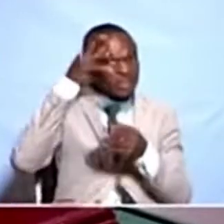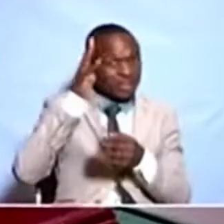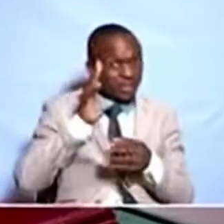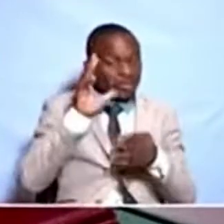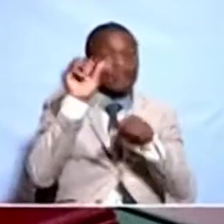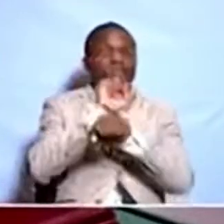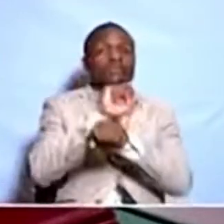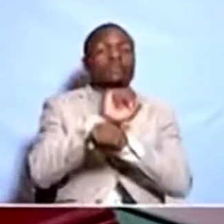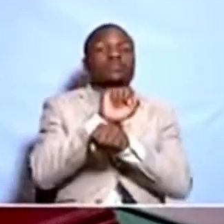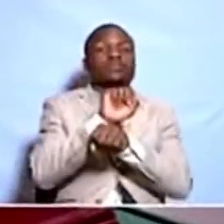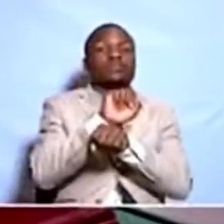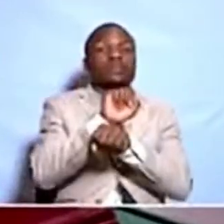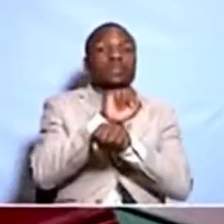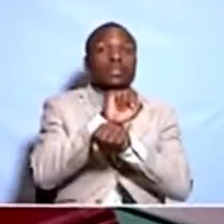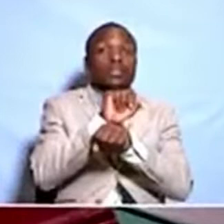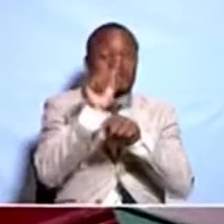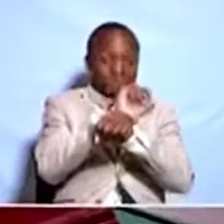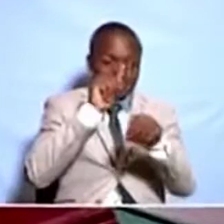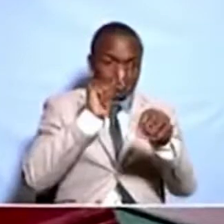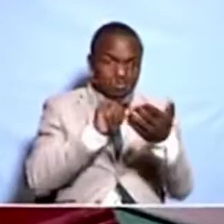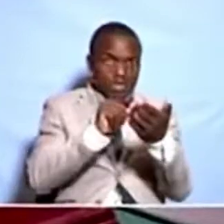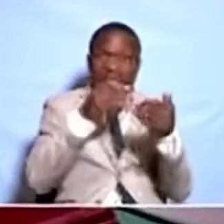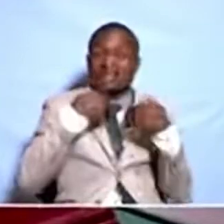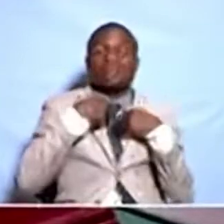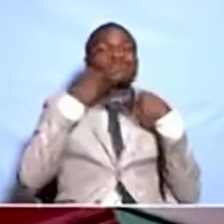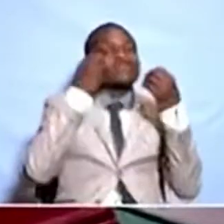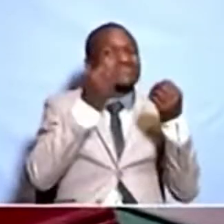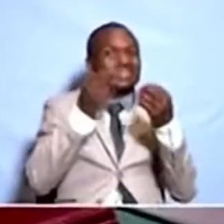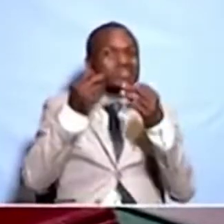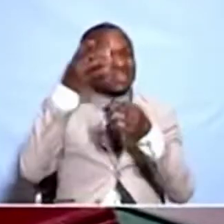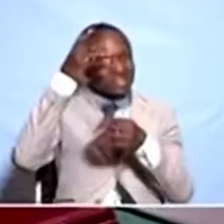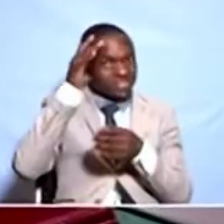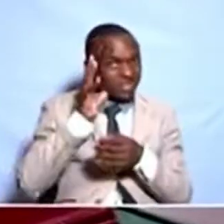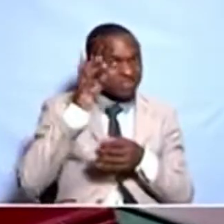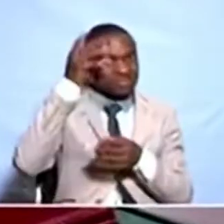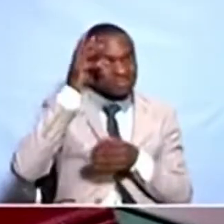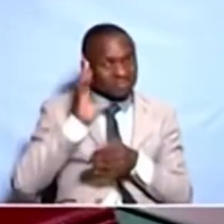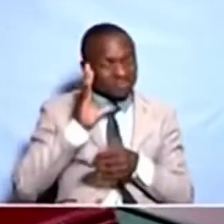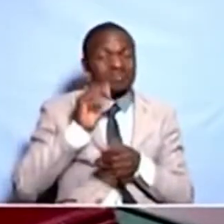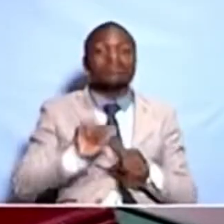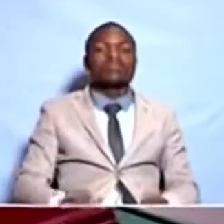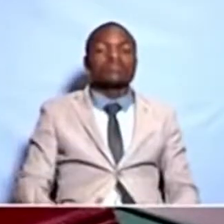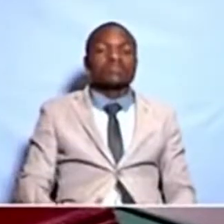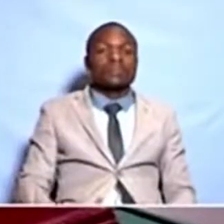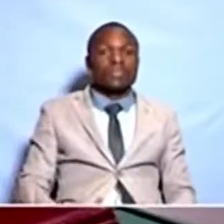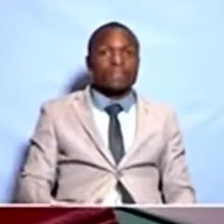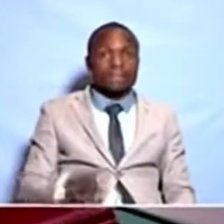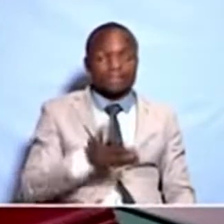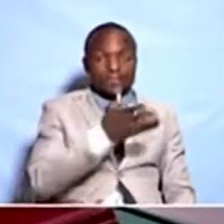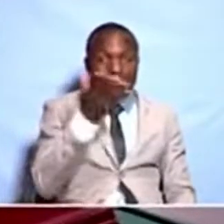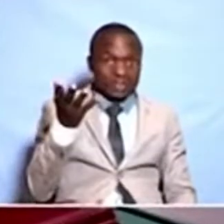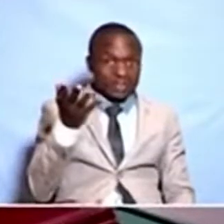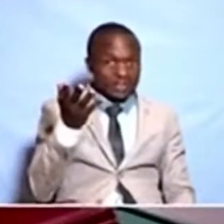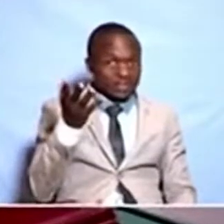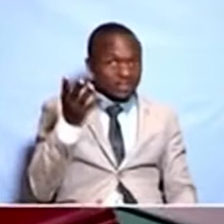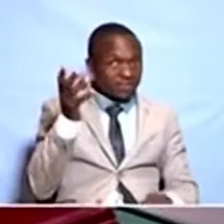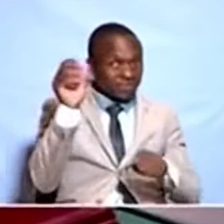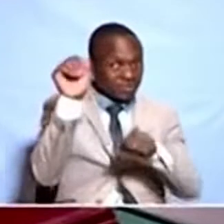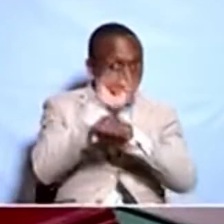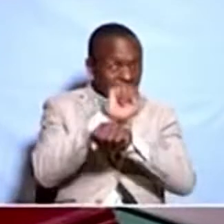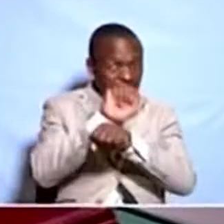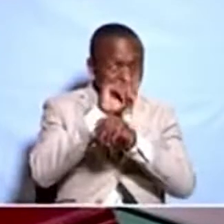Yes, please go ahead. We are listening. Yeah, on Mount Kala, there is a vehicle like a Canter. You bought